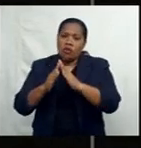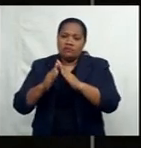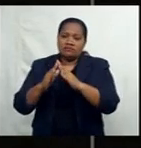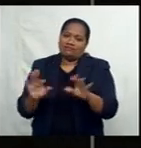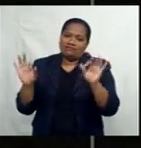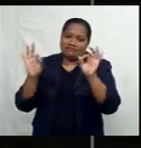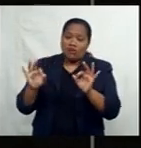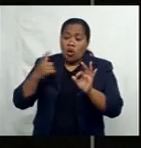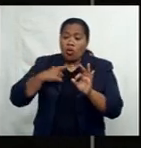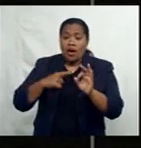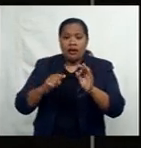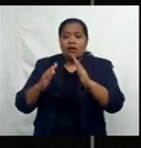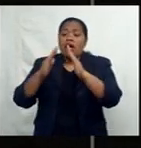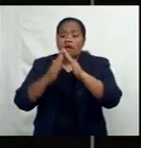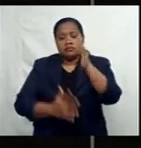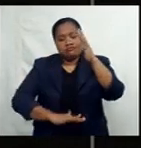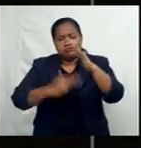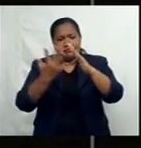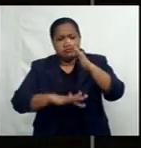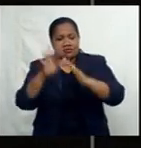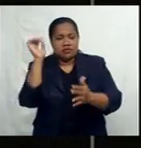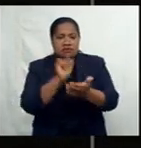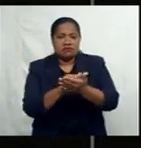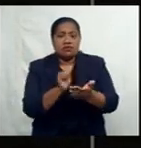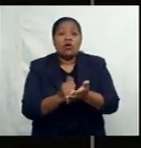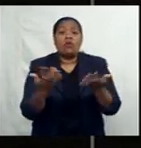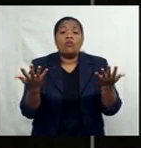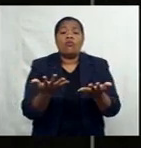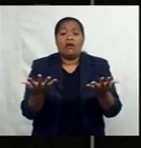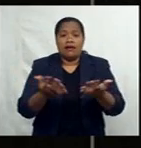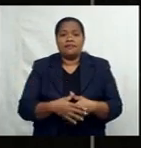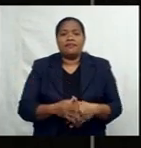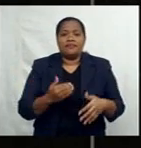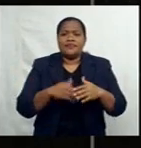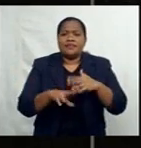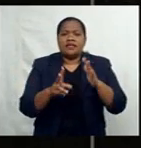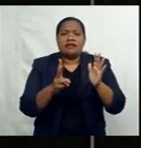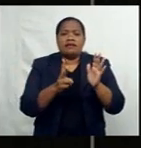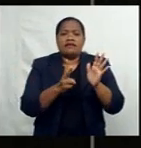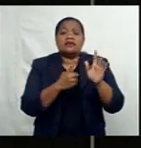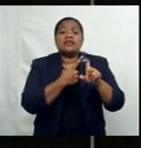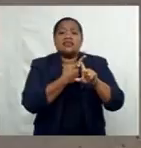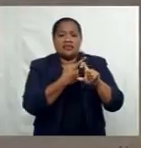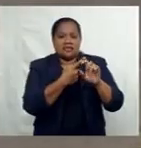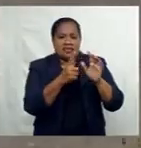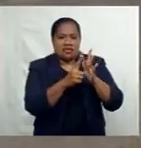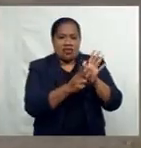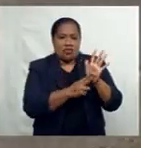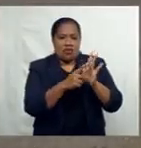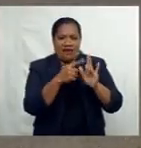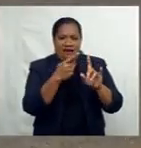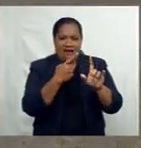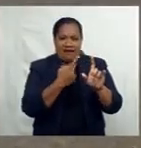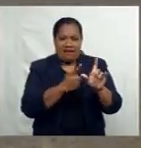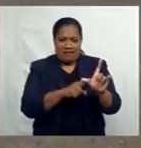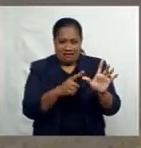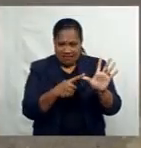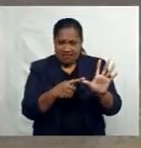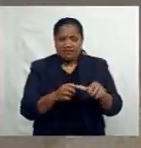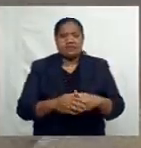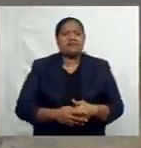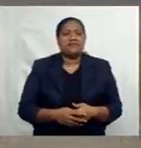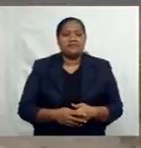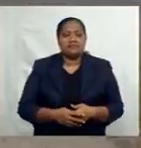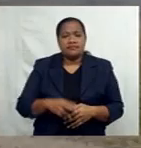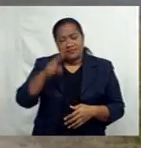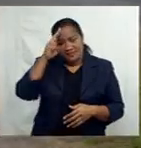fire destroyed a three-flat house at Pandit Maharaj Street in Vesi Vesi Kinoya, Nasinu. National Fire Authority Chief